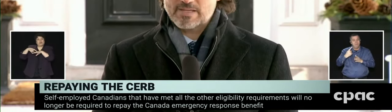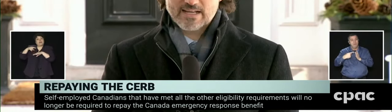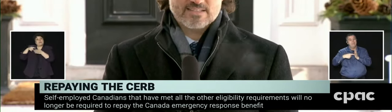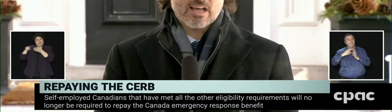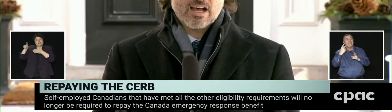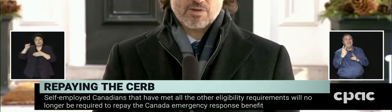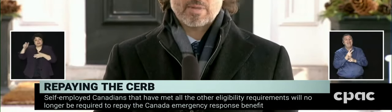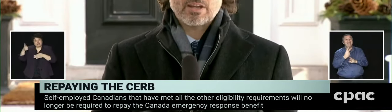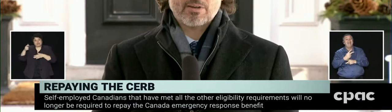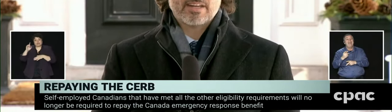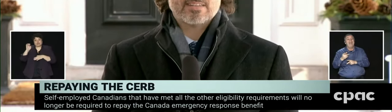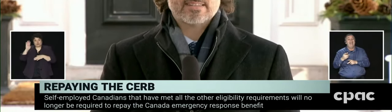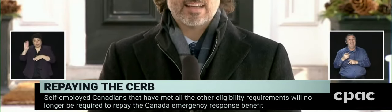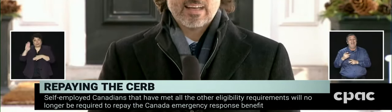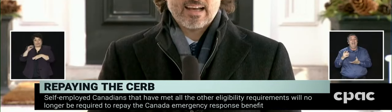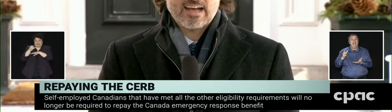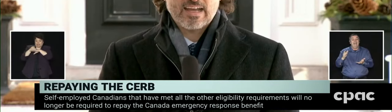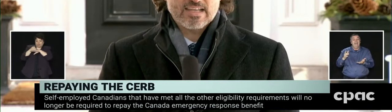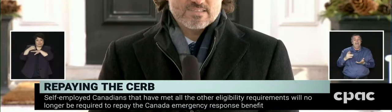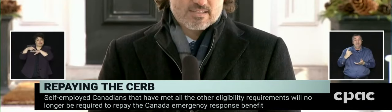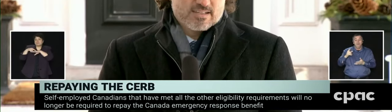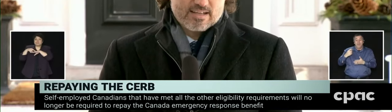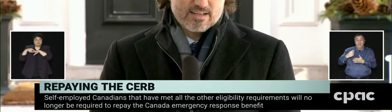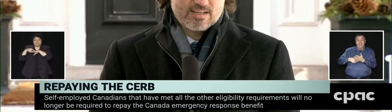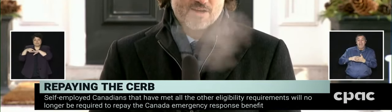taxes, because we know that